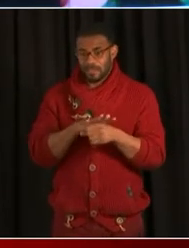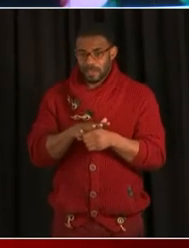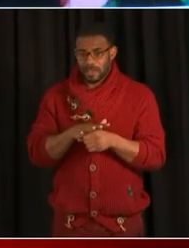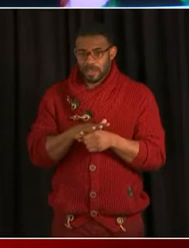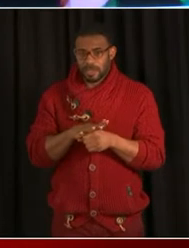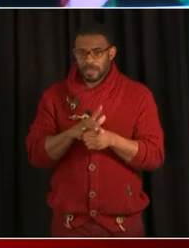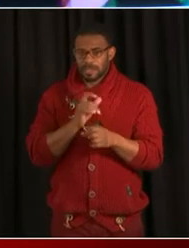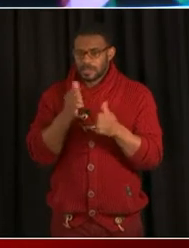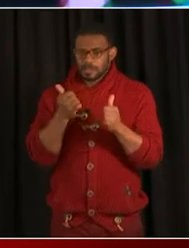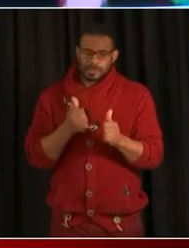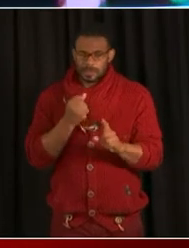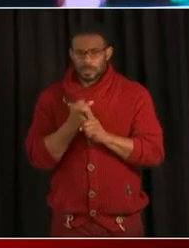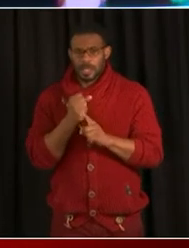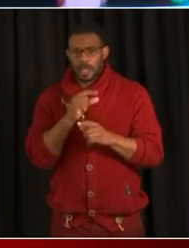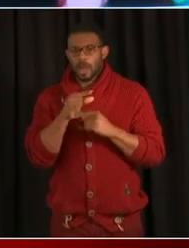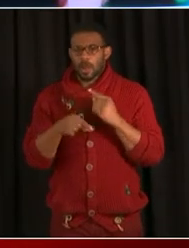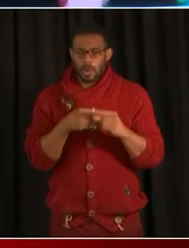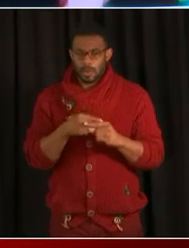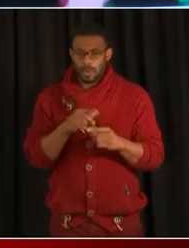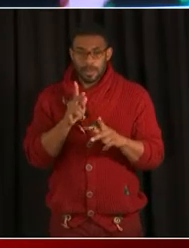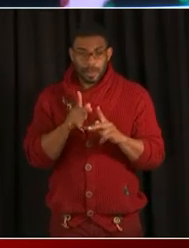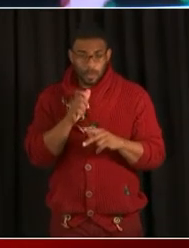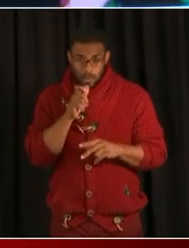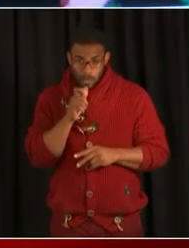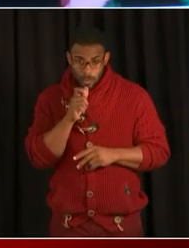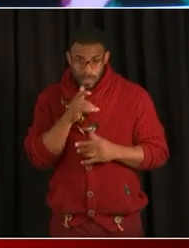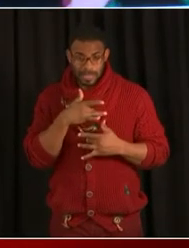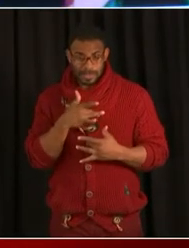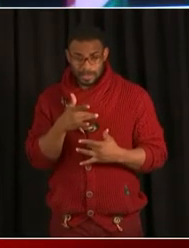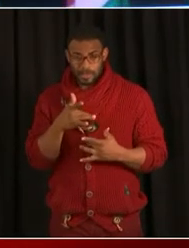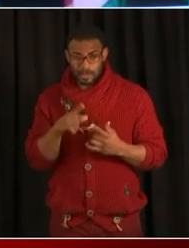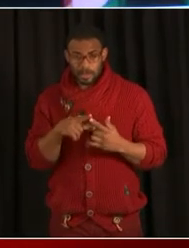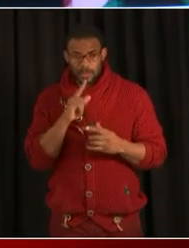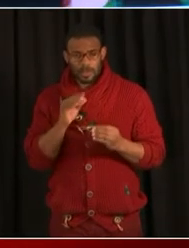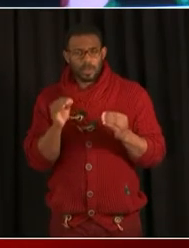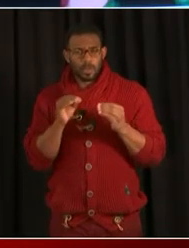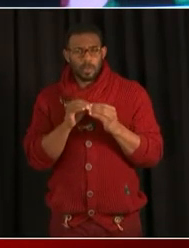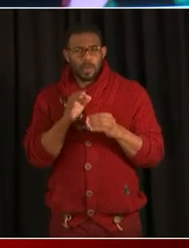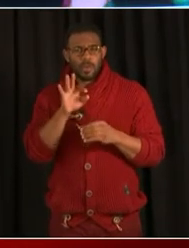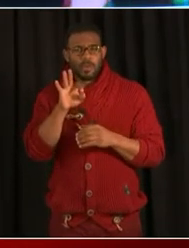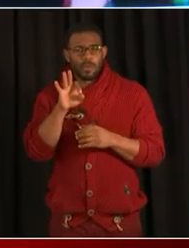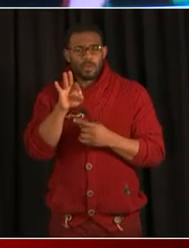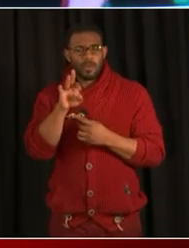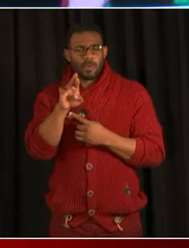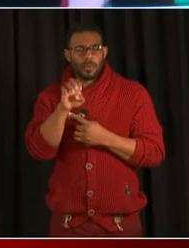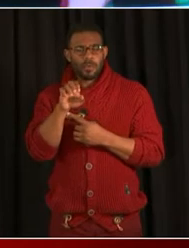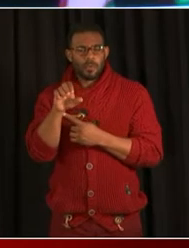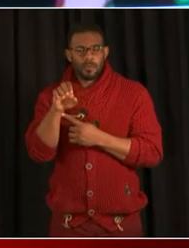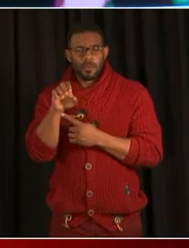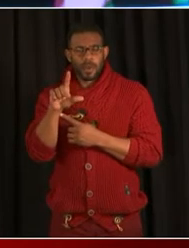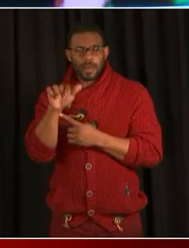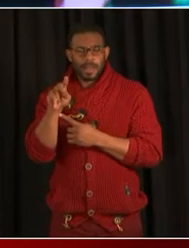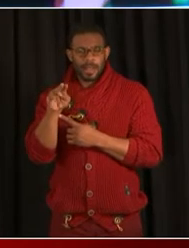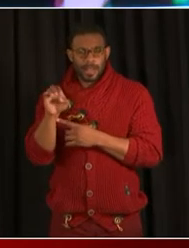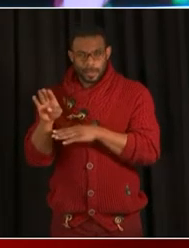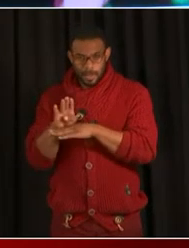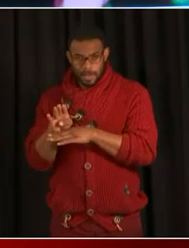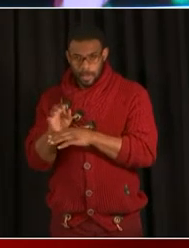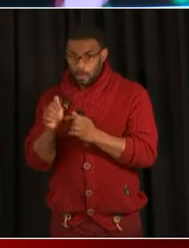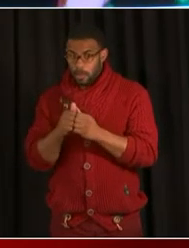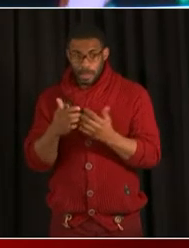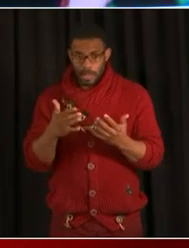field devastated globally. People who tend to be more in a freelance business